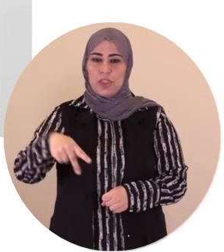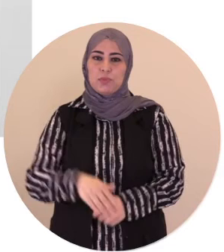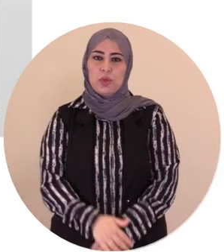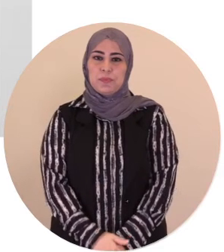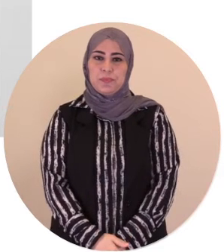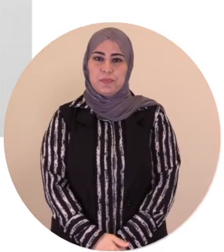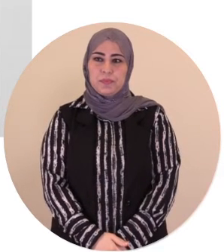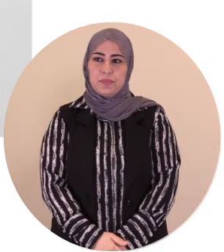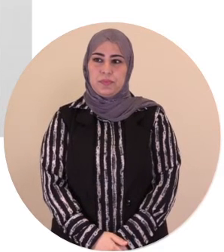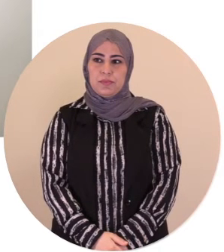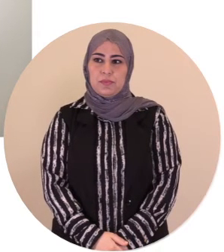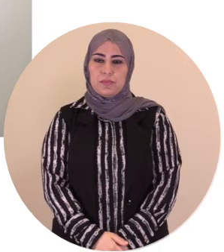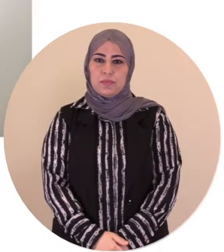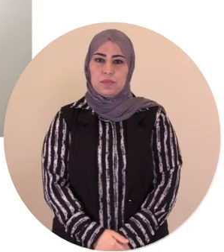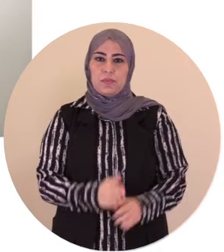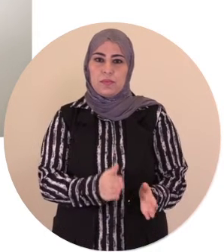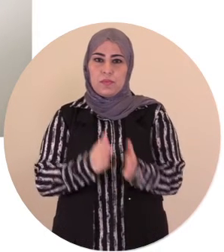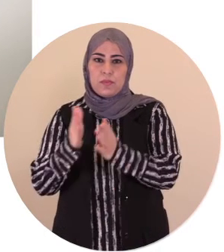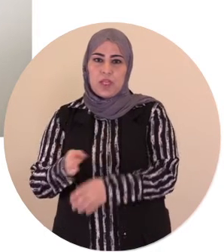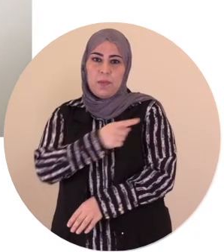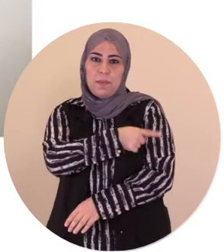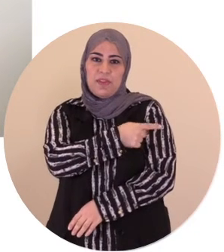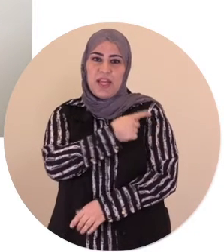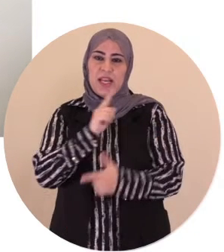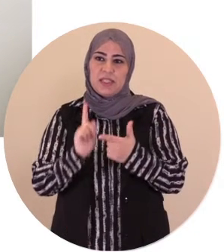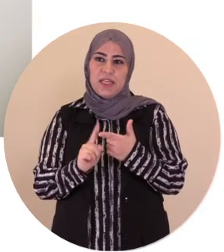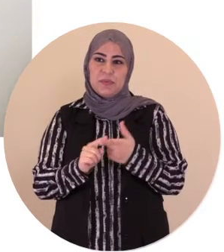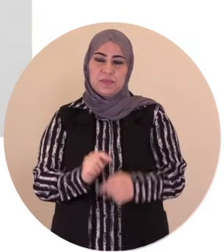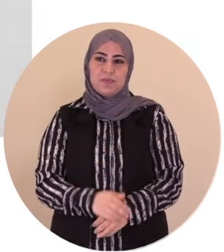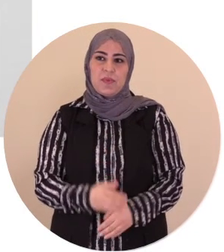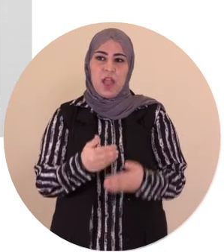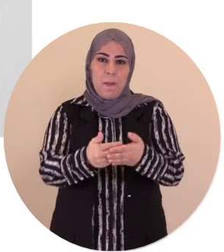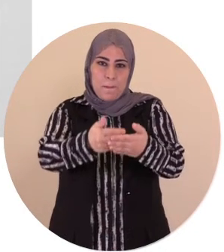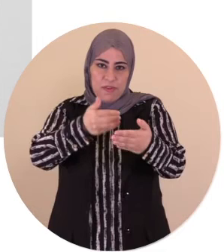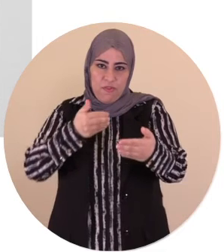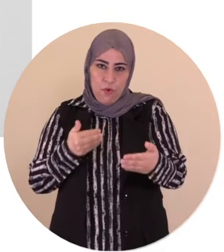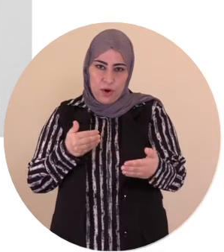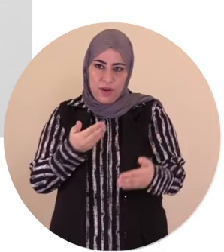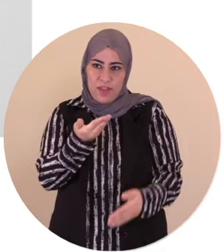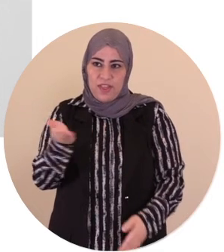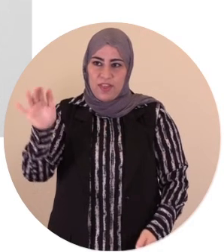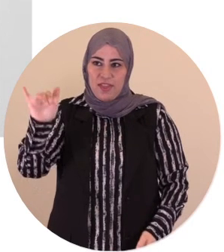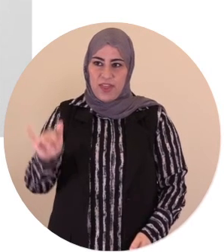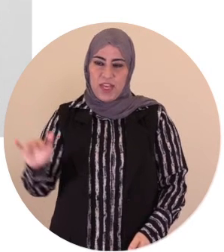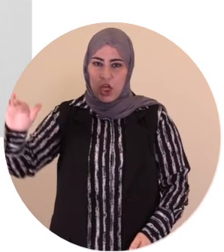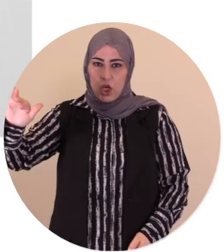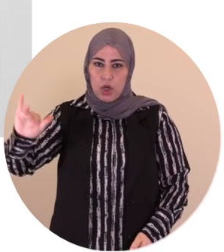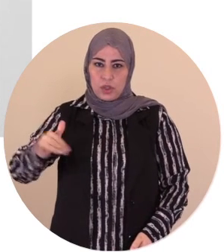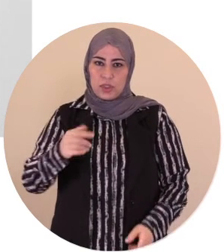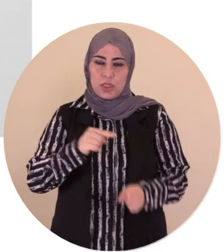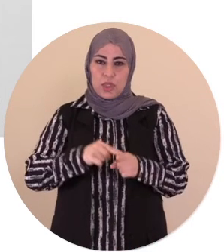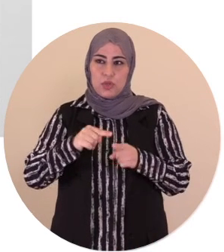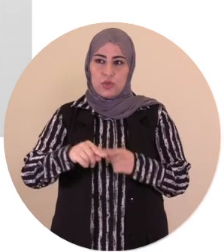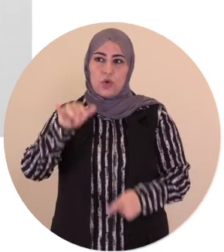past participle. Let's look at another example here on the screen together. Before they got to England, the family, their flat.